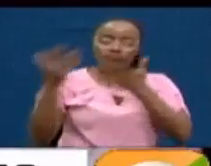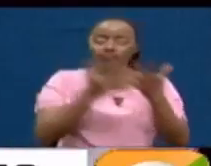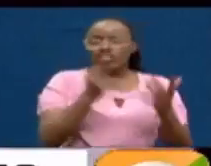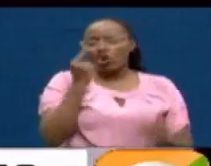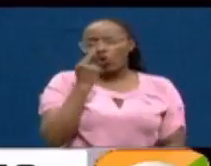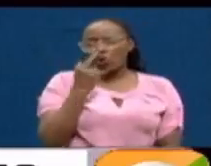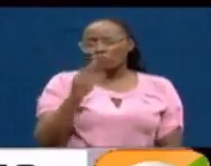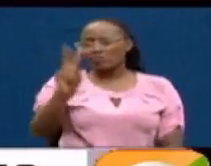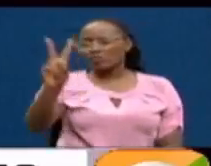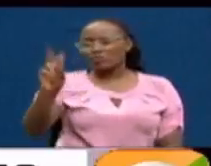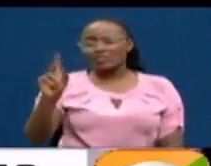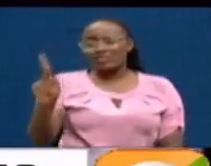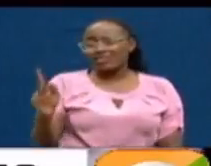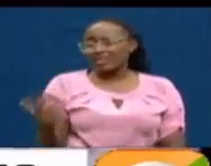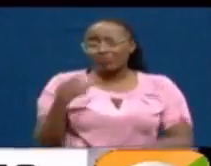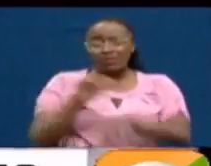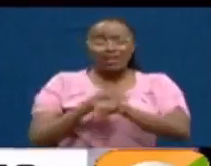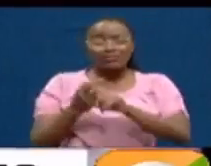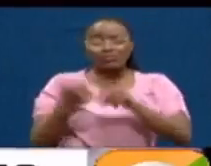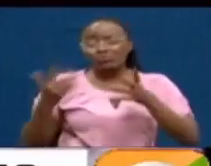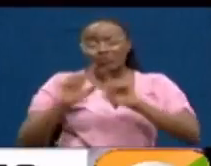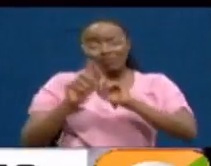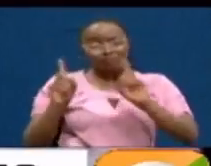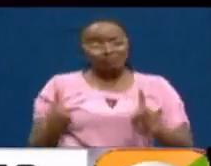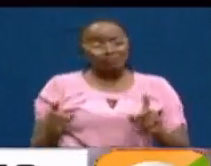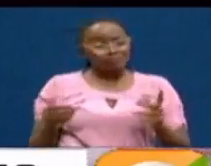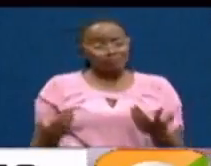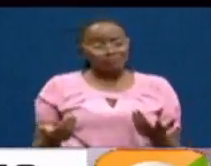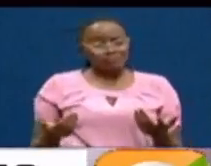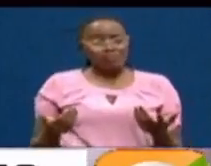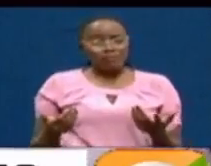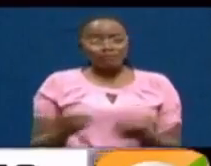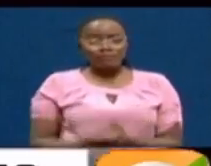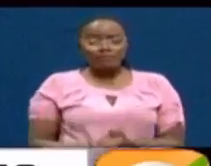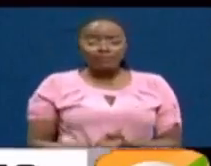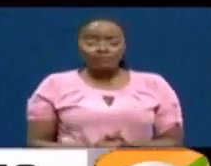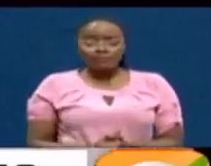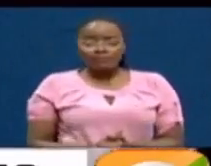Sasa 20k seriously atapata wapi? Okay.